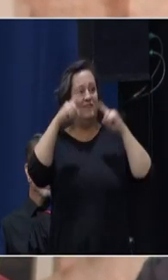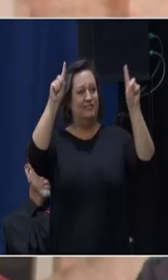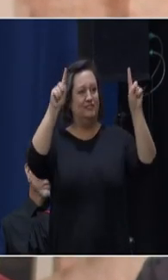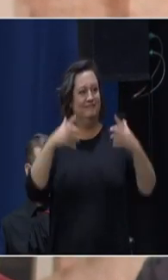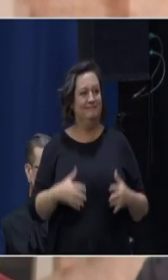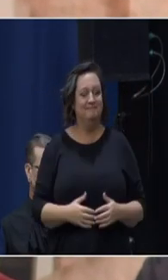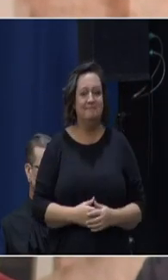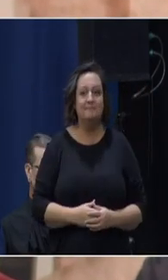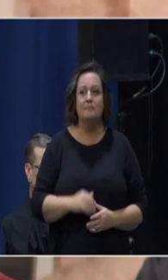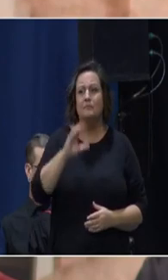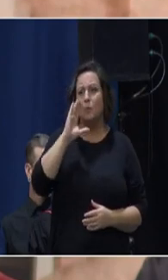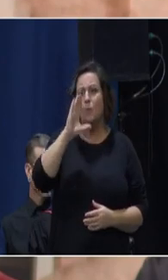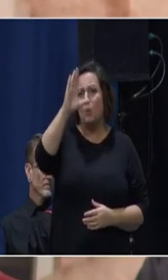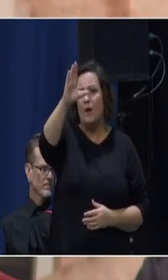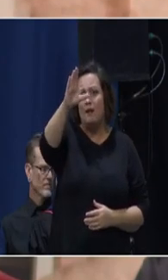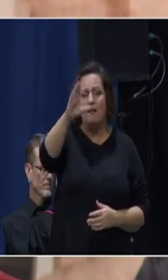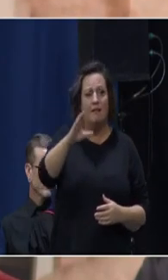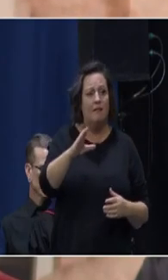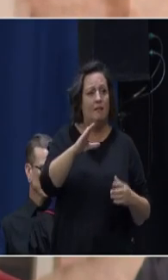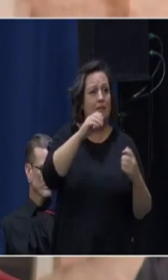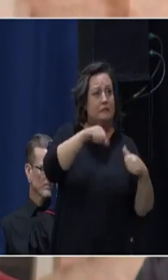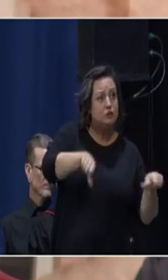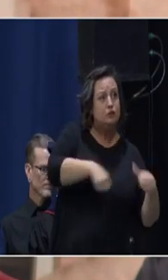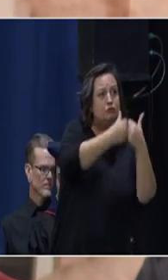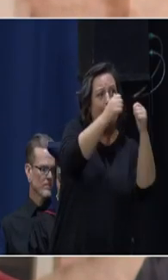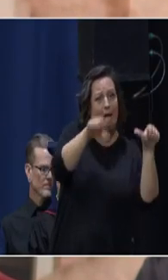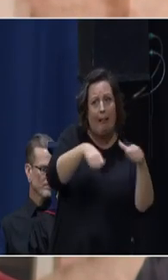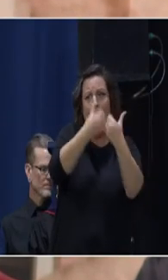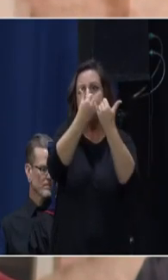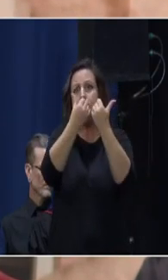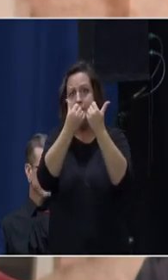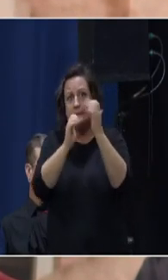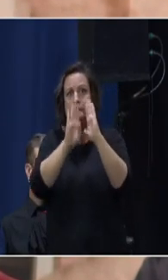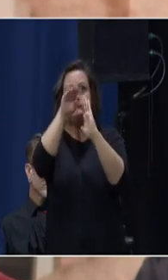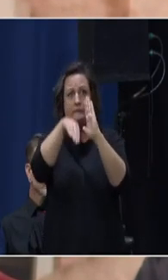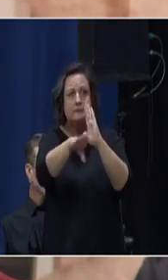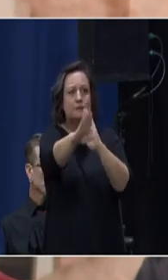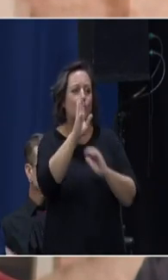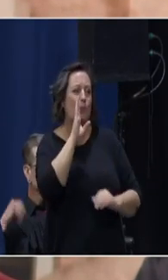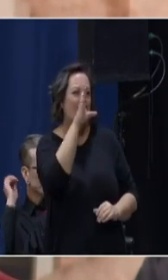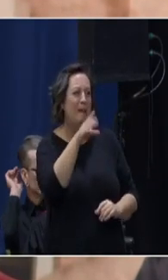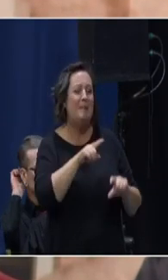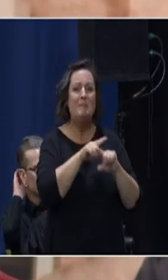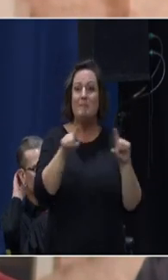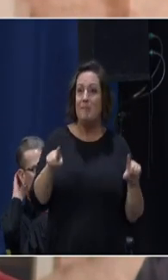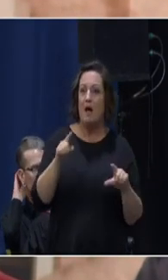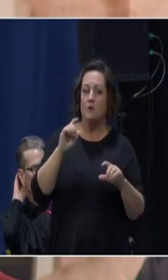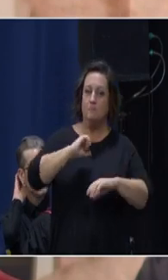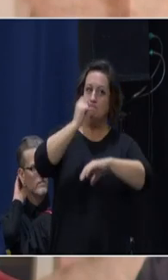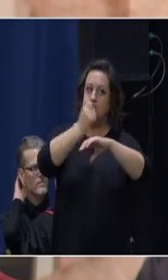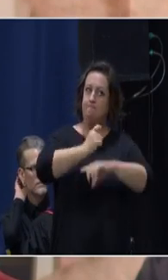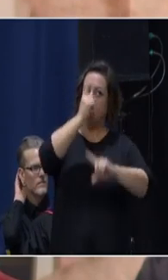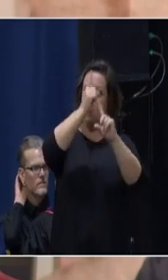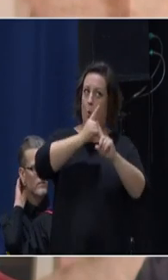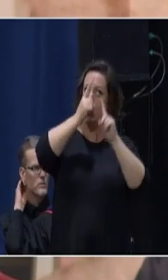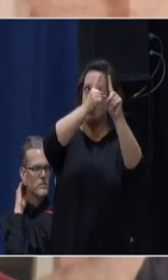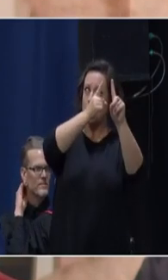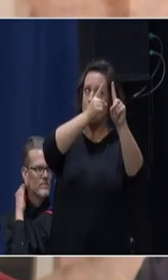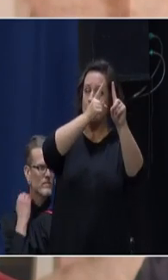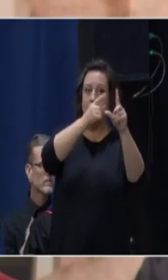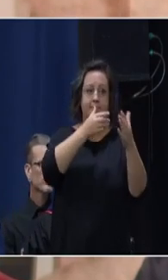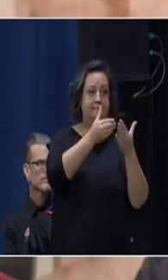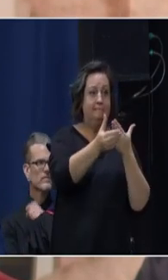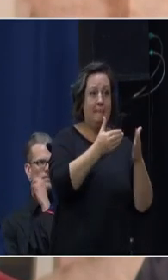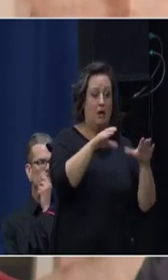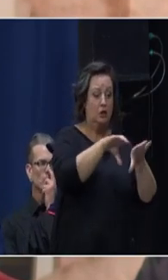face challenges and bumps along your path in life, but I know that when you set out to achieve a goal, whether it is attaining a